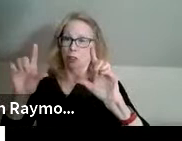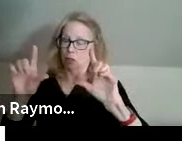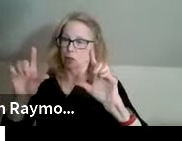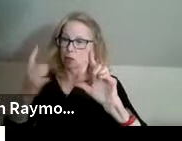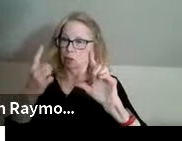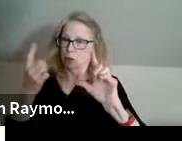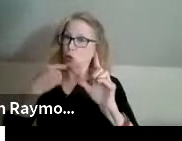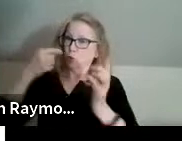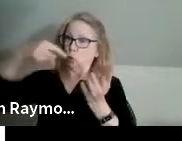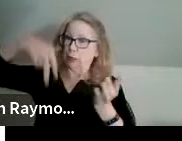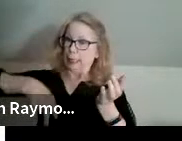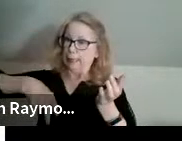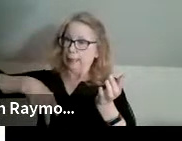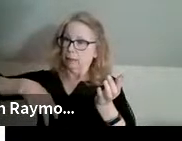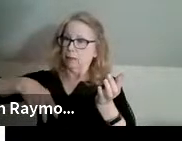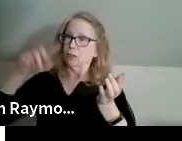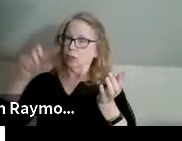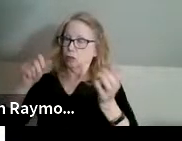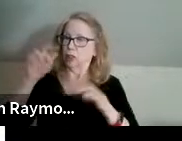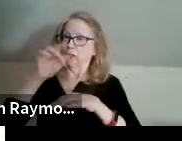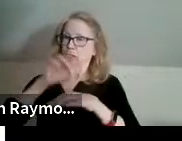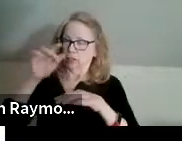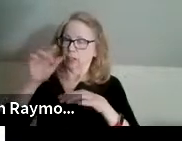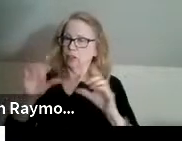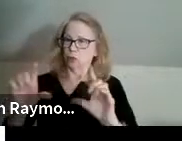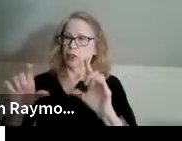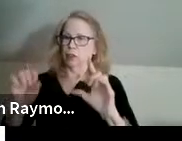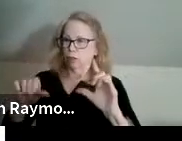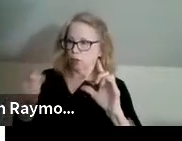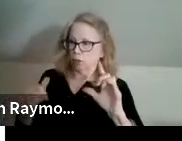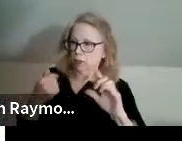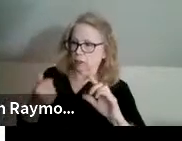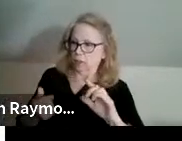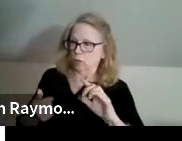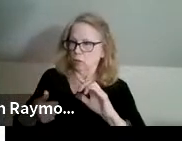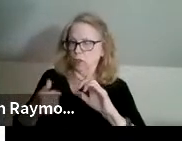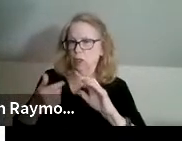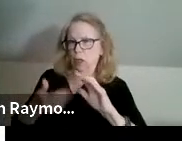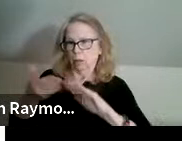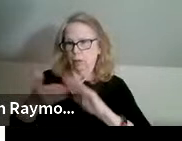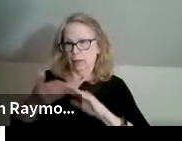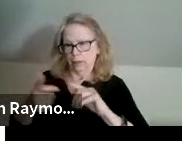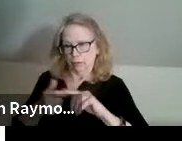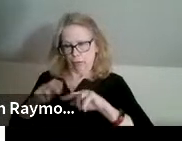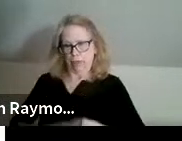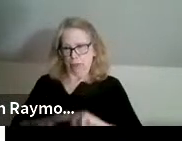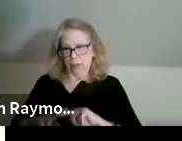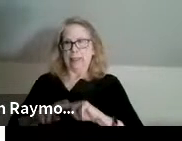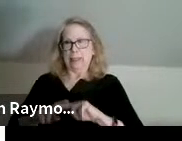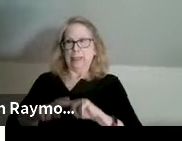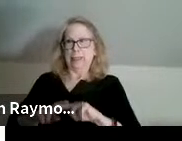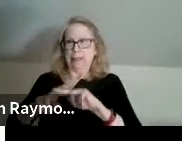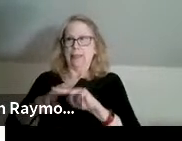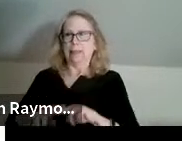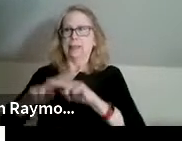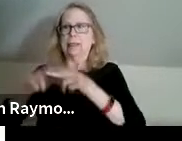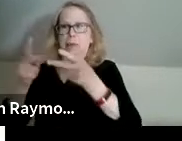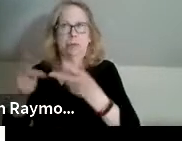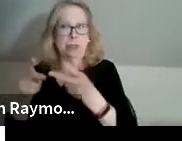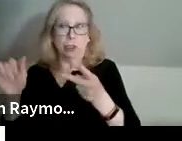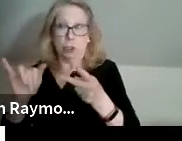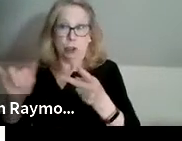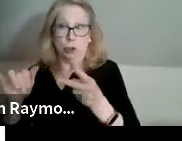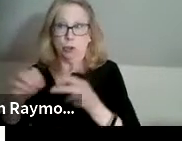who's standing, you need to have the touchscreen within reach for somebody who's operating that touchscreen from a seated position in a wheelchair. Thank